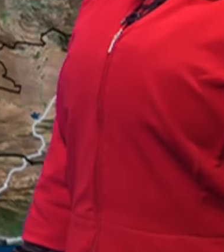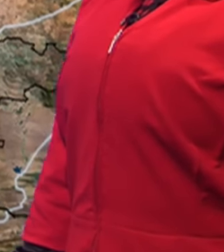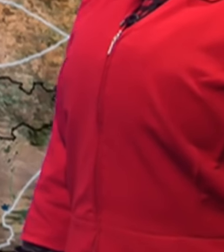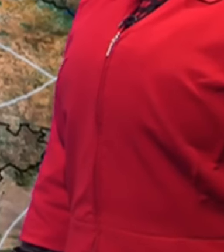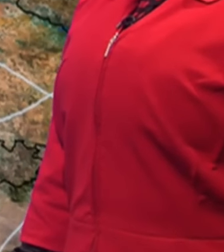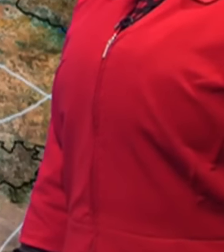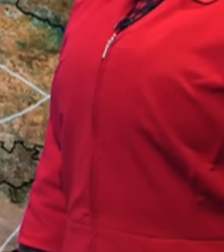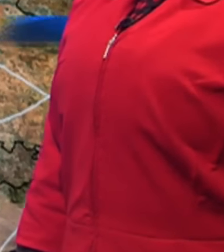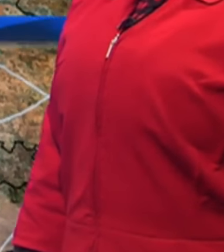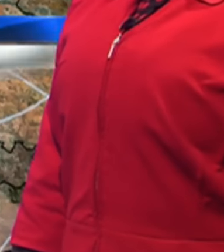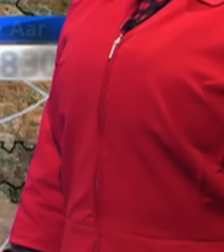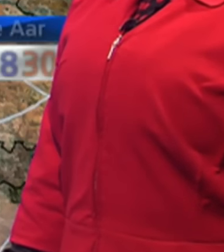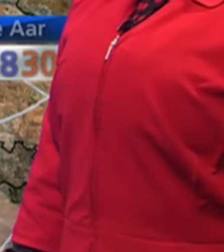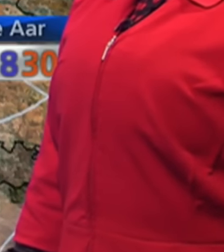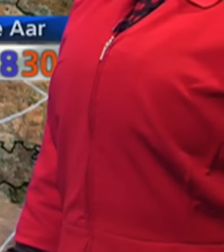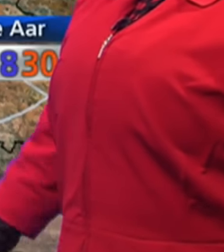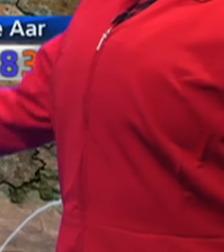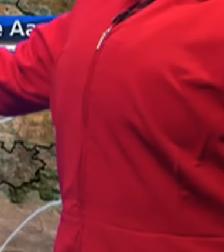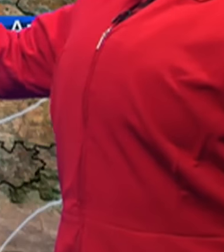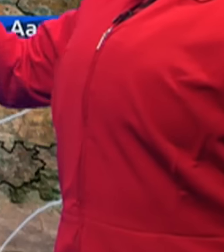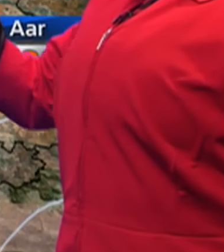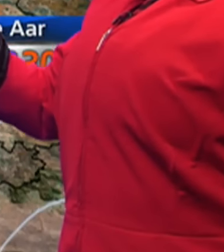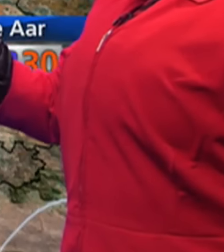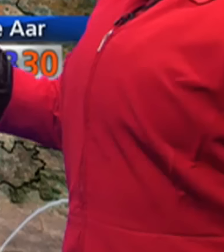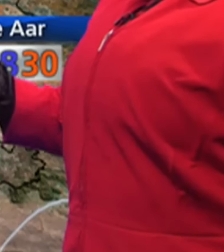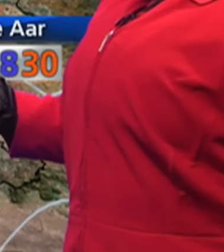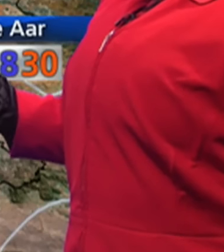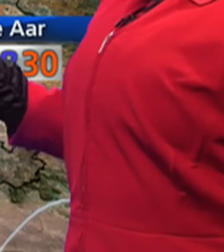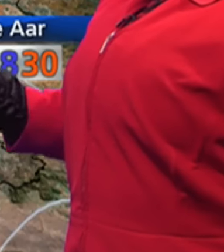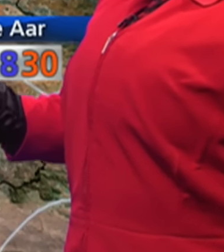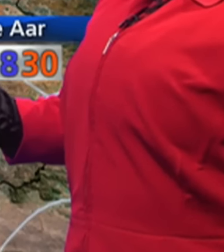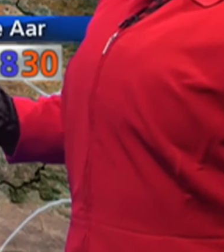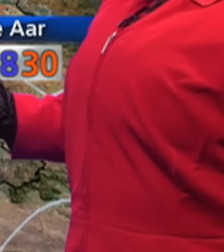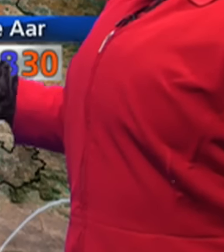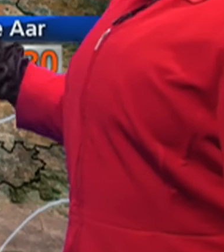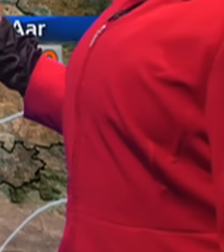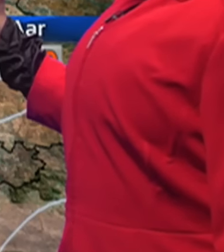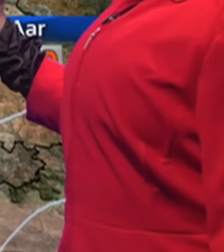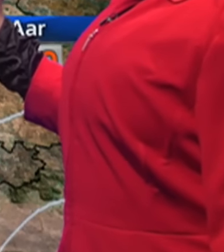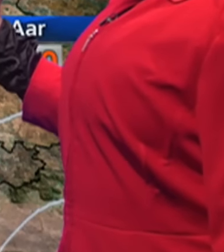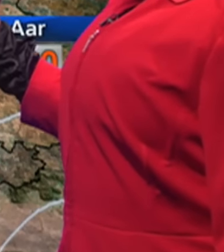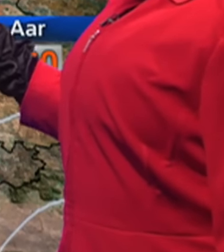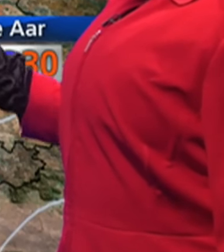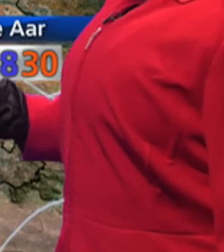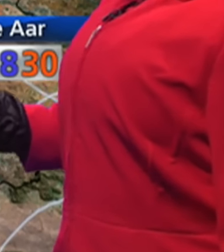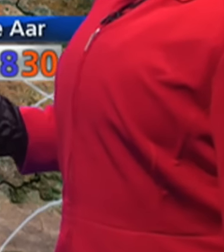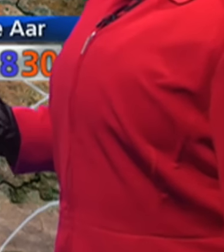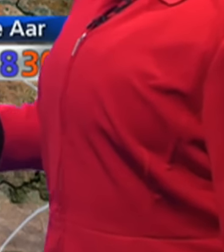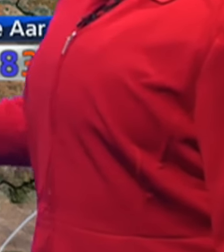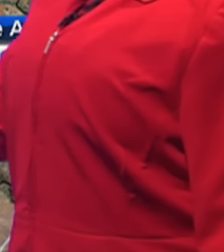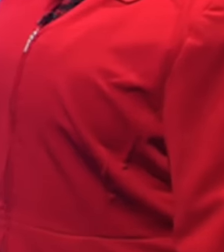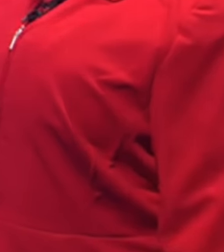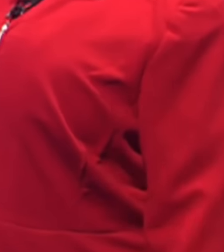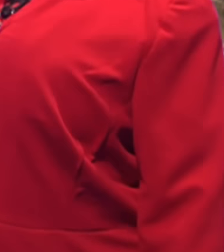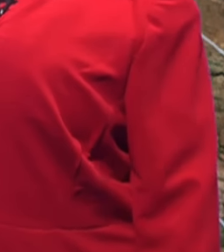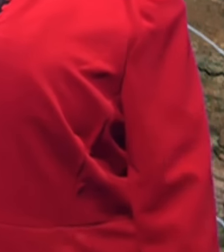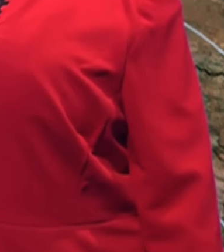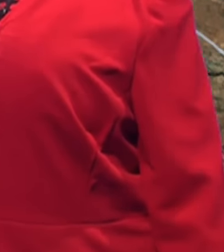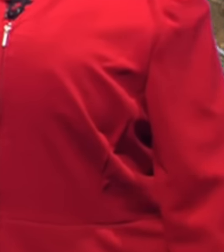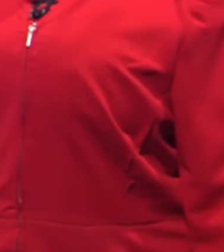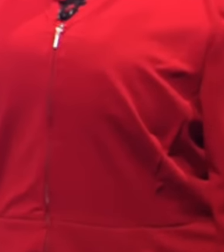ga re lebelela go provinceng ya Northern Cape go la go sasa dipula di santšane di le gona Kurumane go tla be go ntše go rutetše Kimberley ka tše masometharo re lebelela le